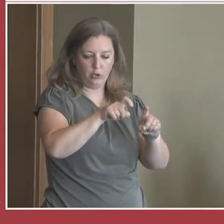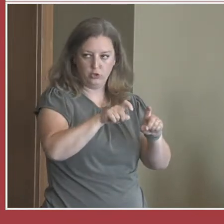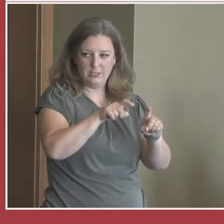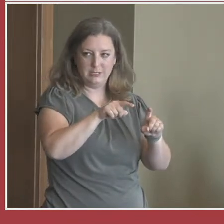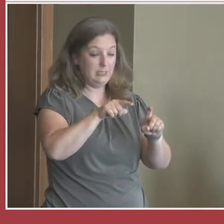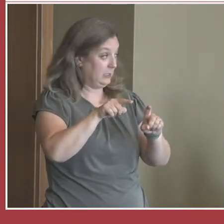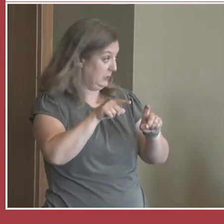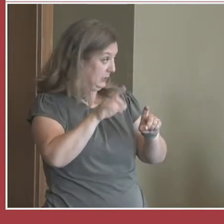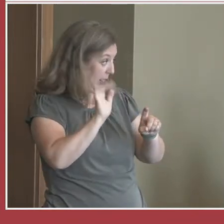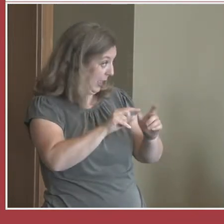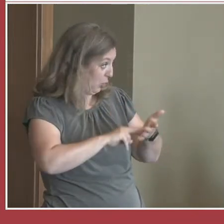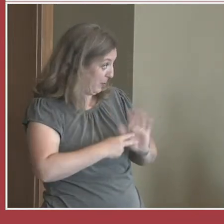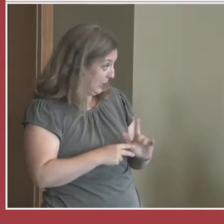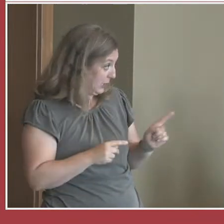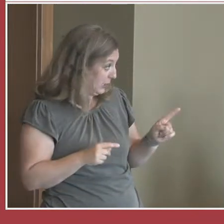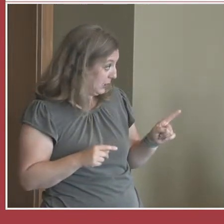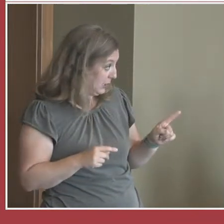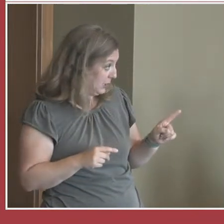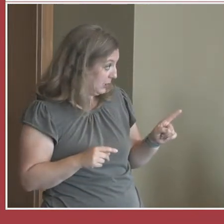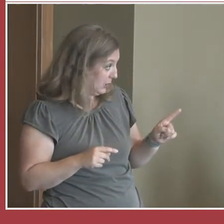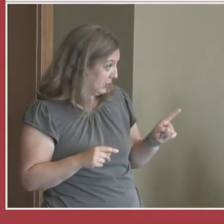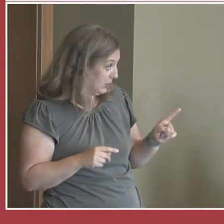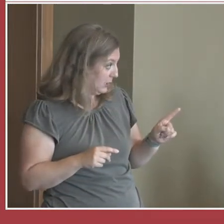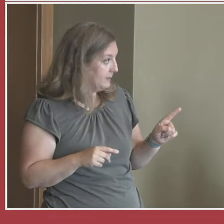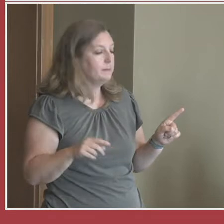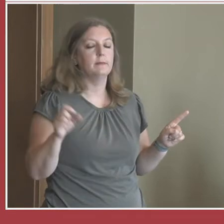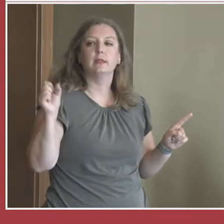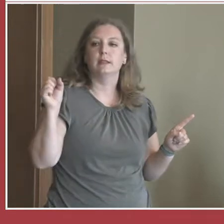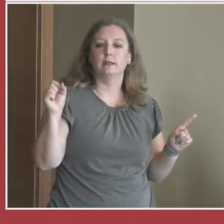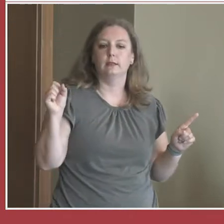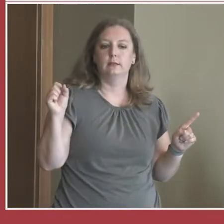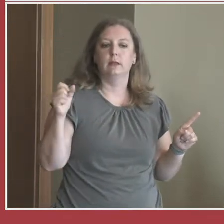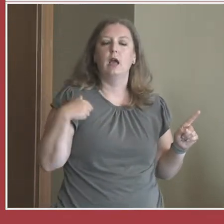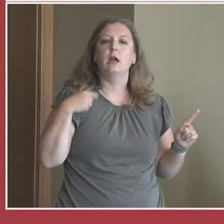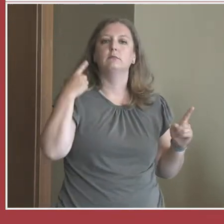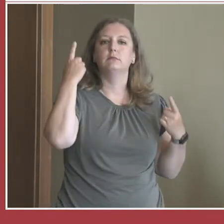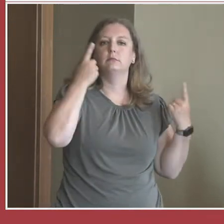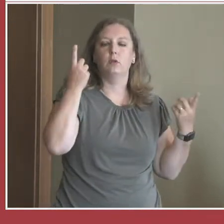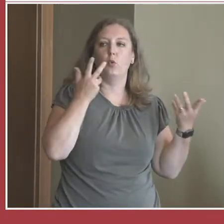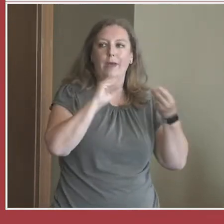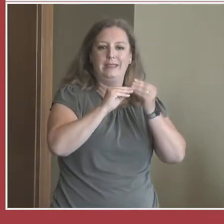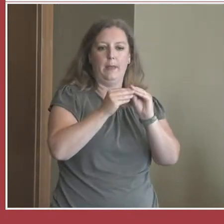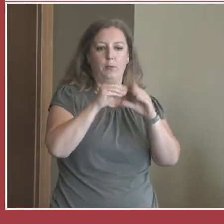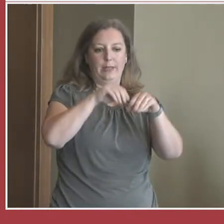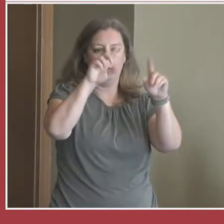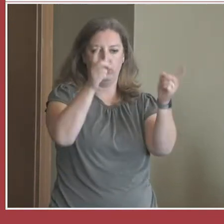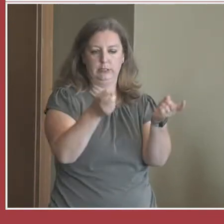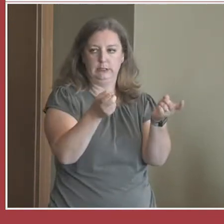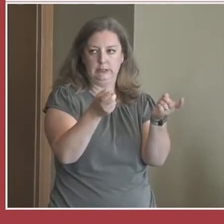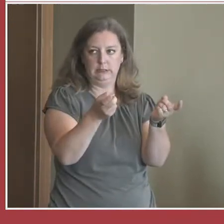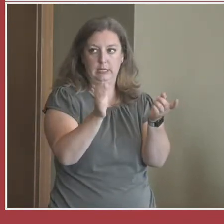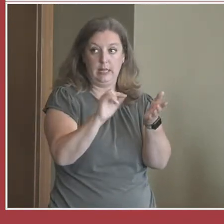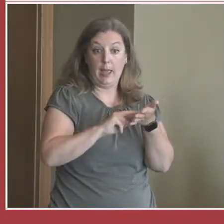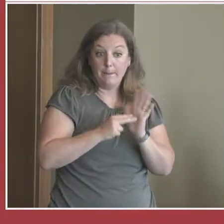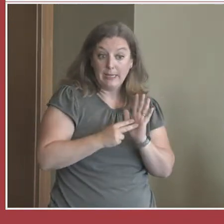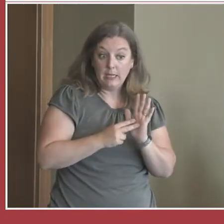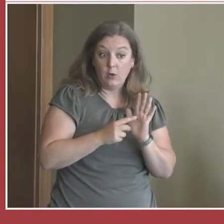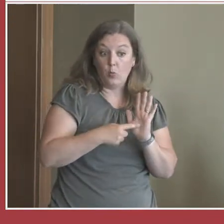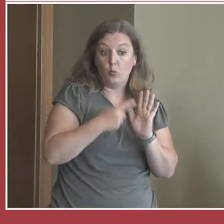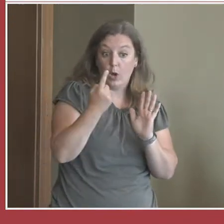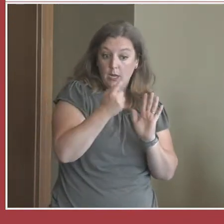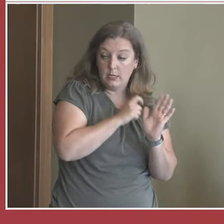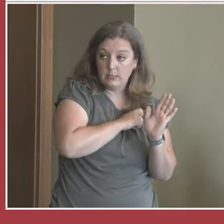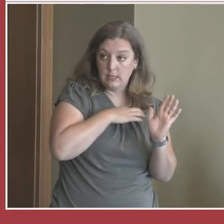think that's your question, Director Fisher? Yeah, and I guess I was just wondering what the number in parentheses, does that mean only one